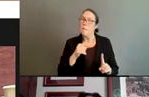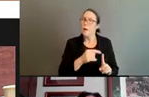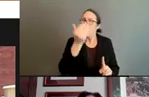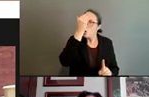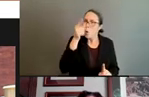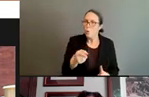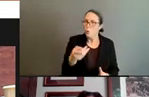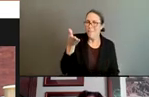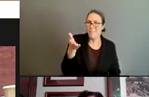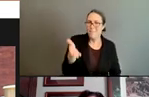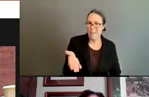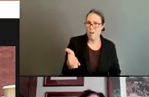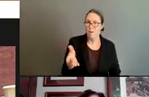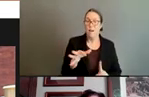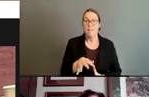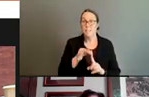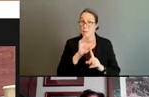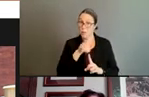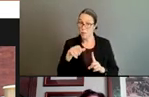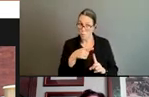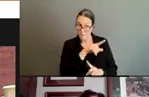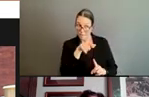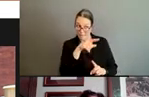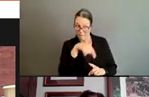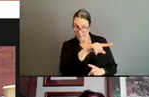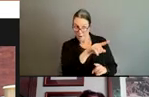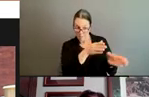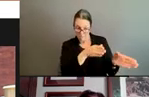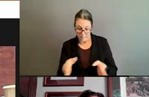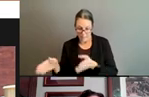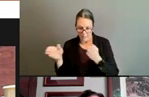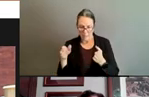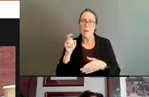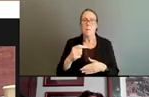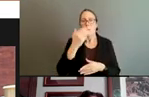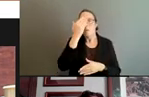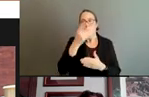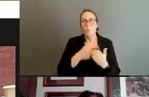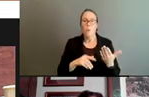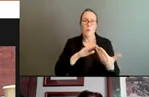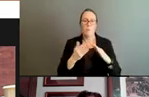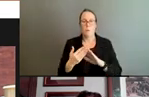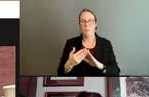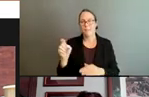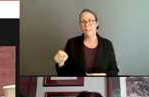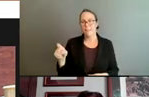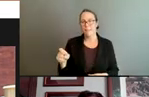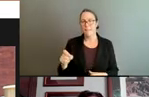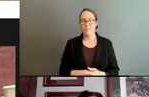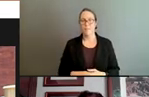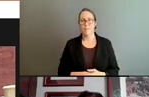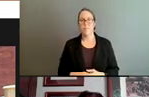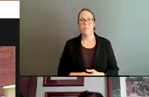and especially when planning purposes, being able to know what the needs of the community are. Many offices keep lists of people